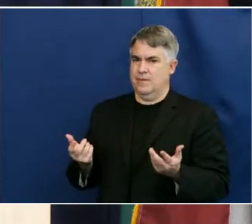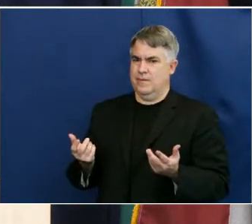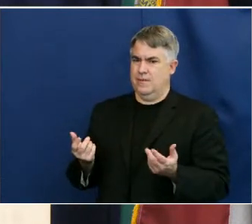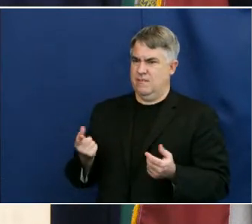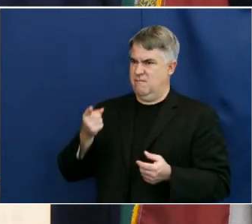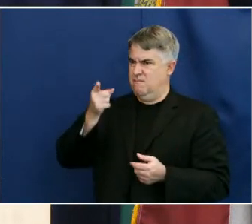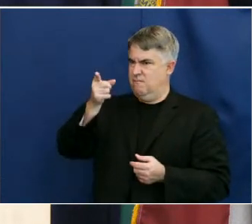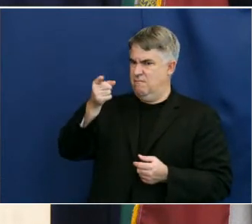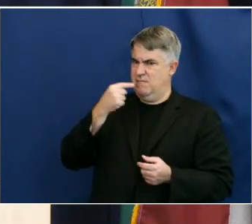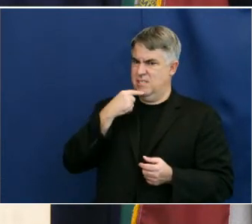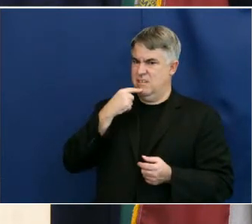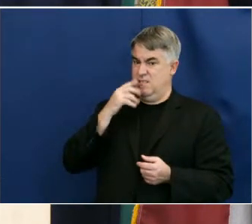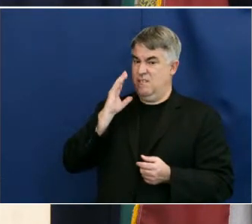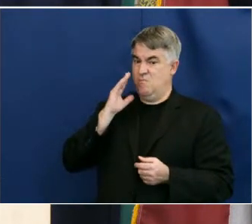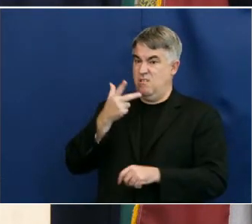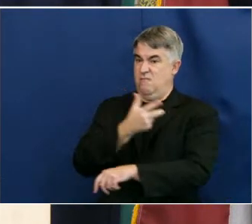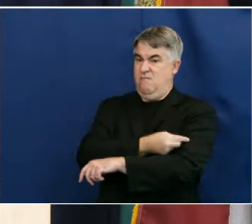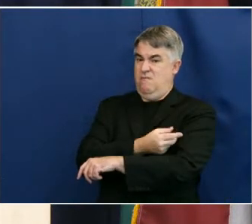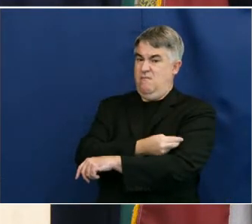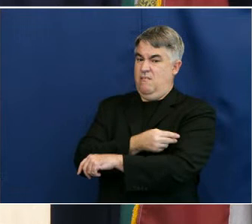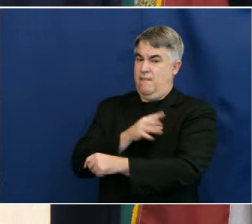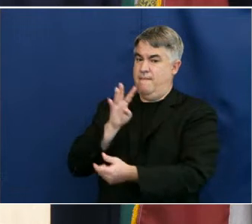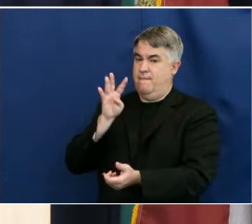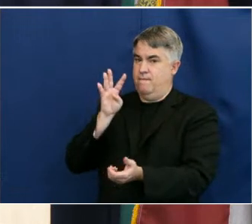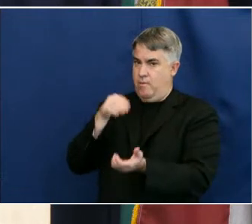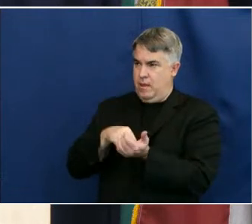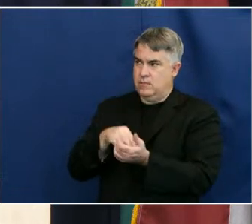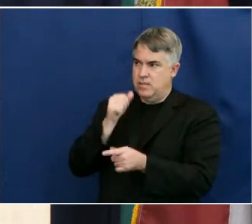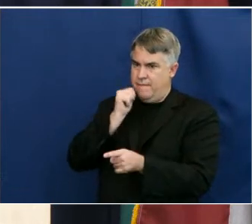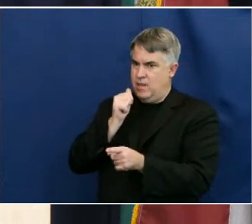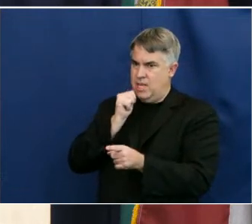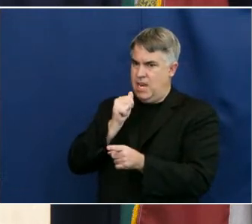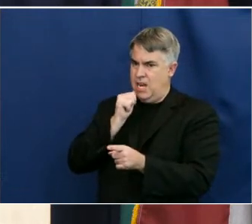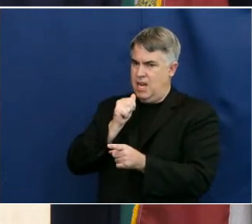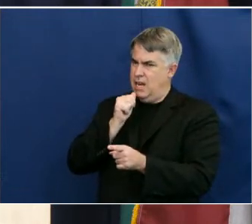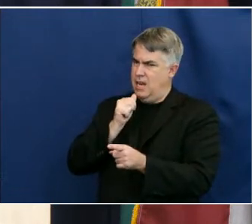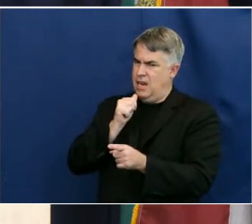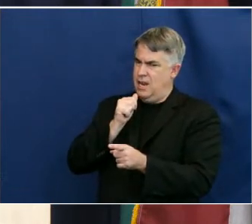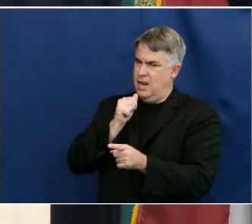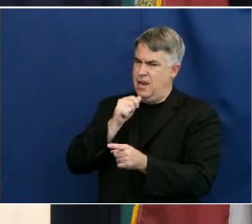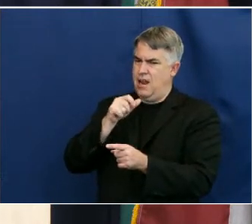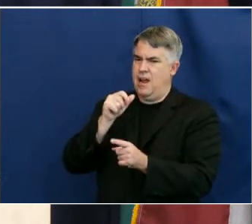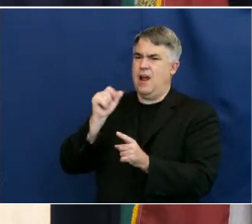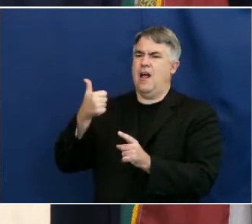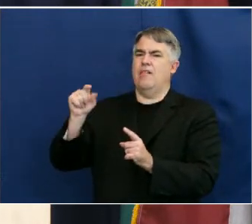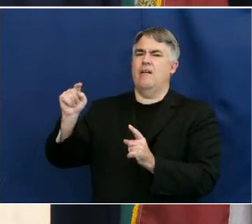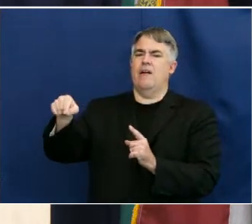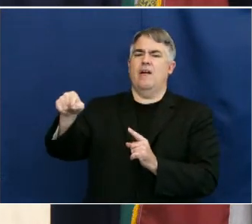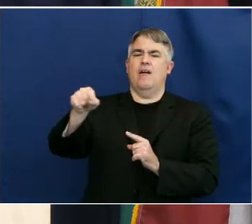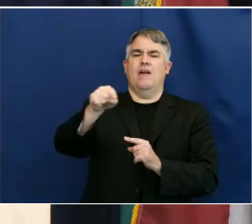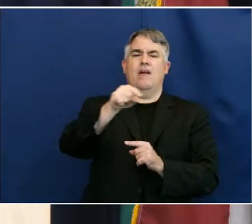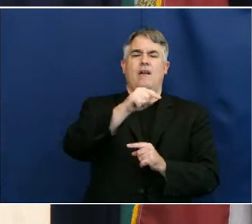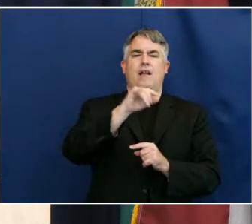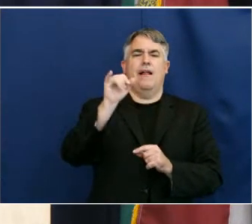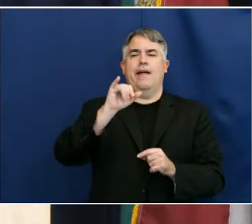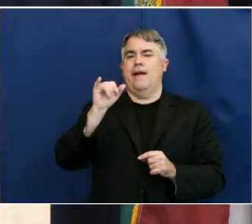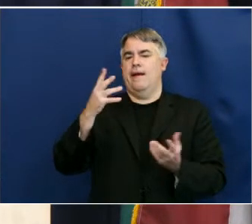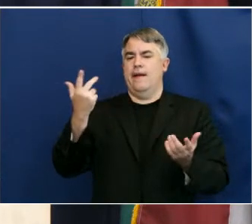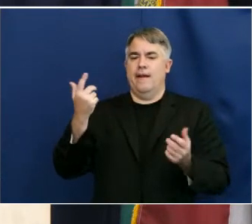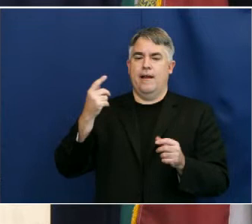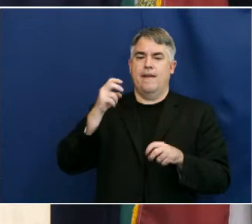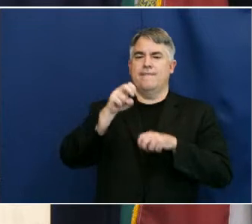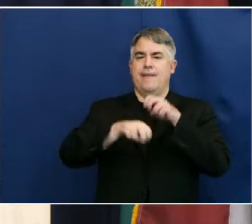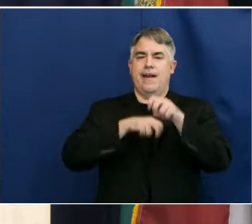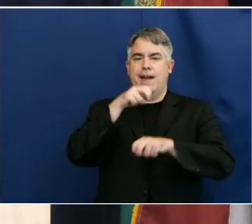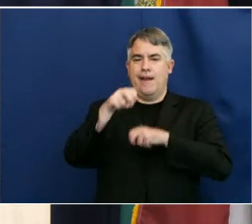4,000 doses per day. Seems like other sites, super sites in San Diego County, for example, the fairgrounds, are doing something on the